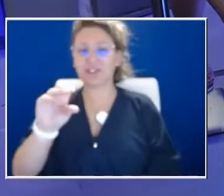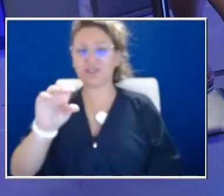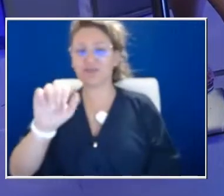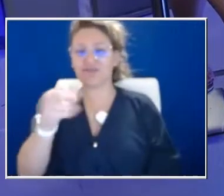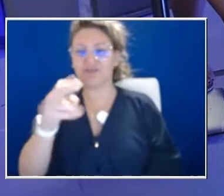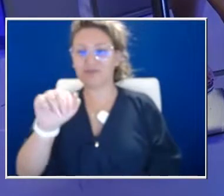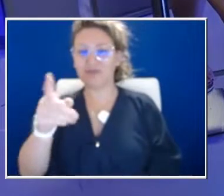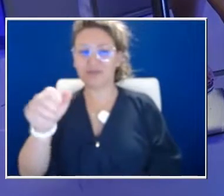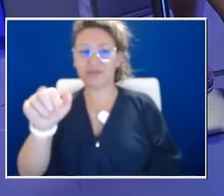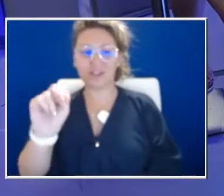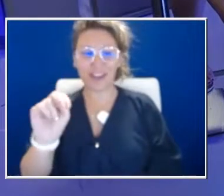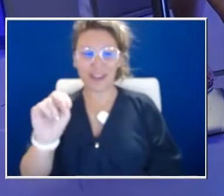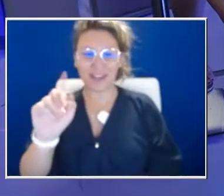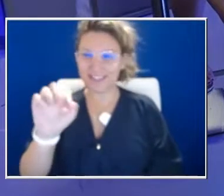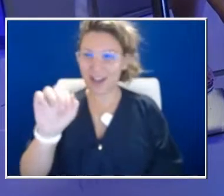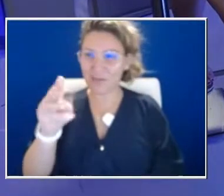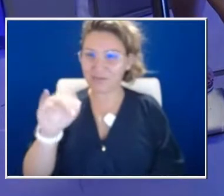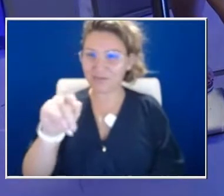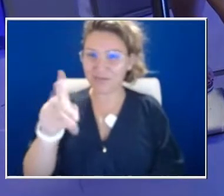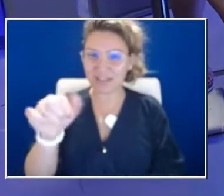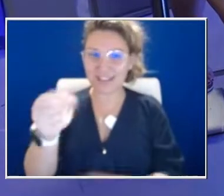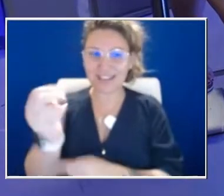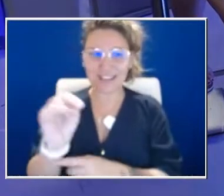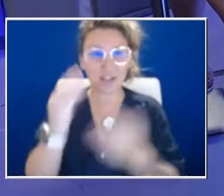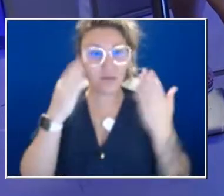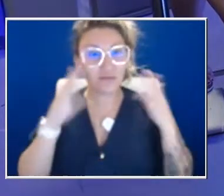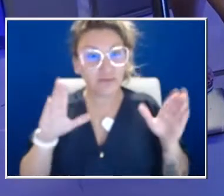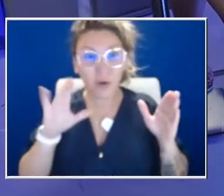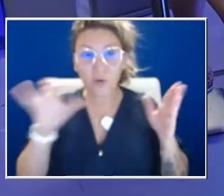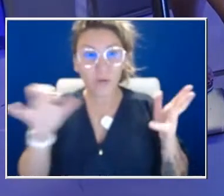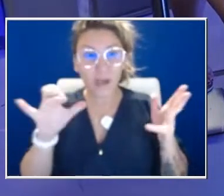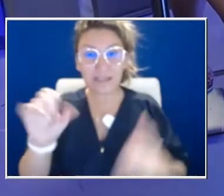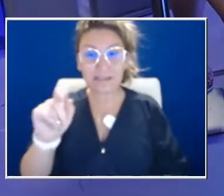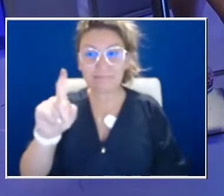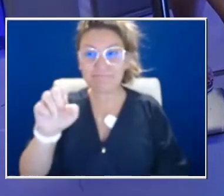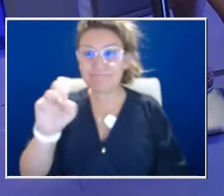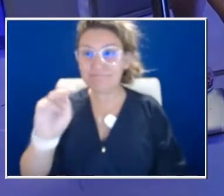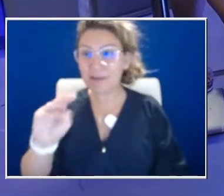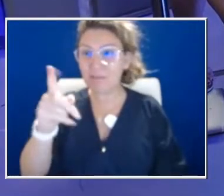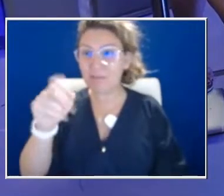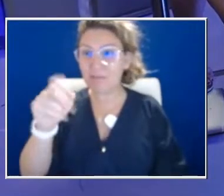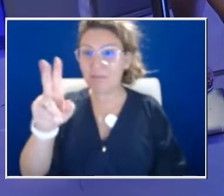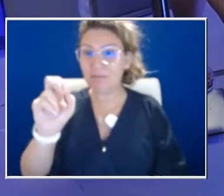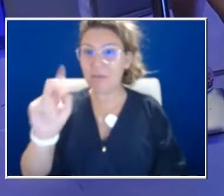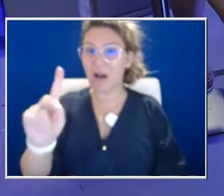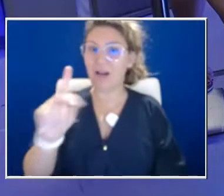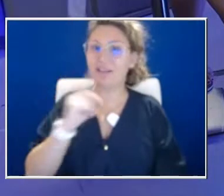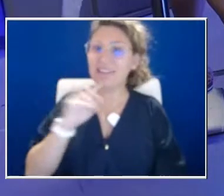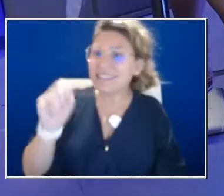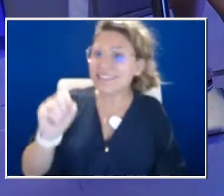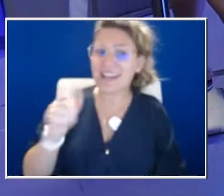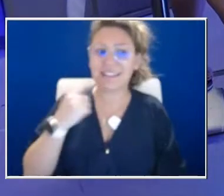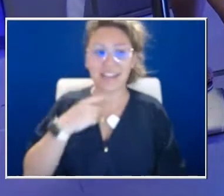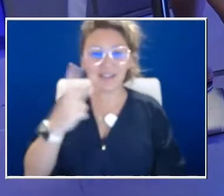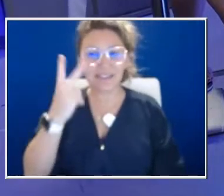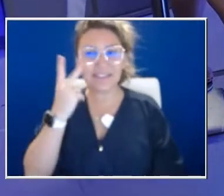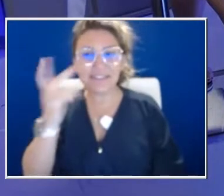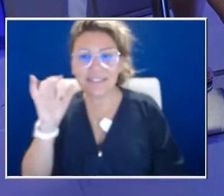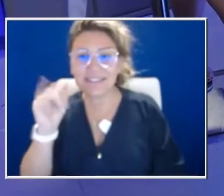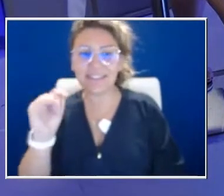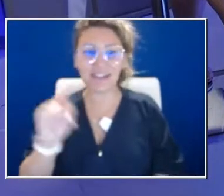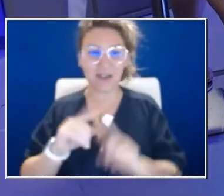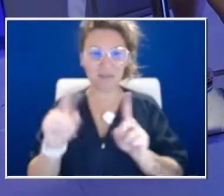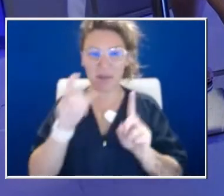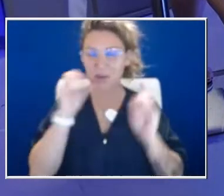know what steampunk was either, right? I knew the character, I didn't know what it was called. That's why I said I've seen it, but I didn't know it actually had a formal, official name.